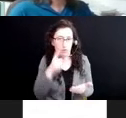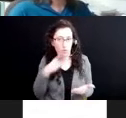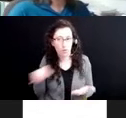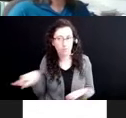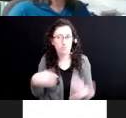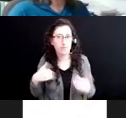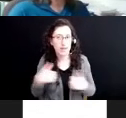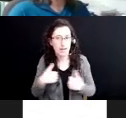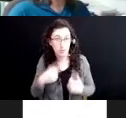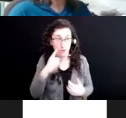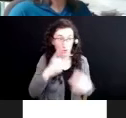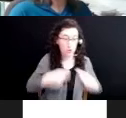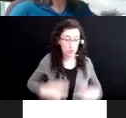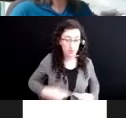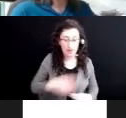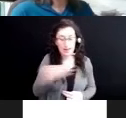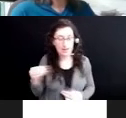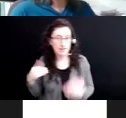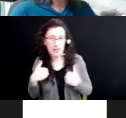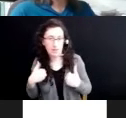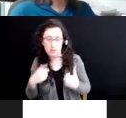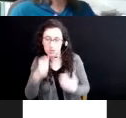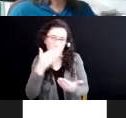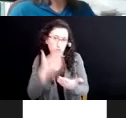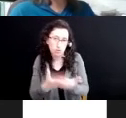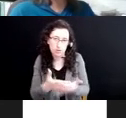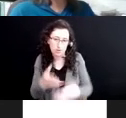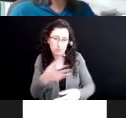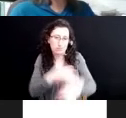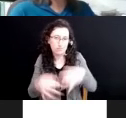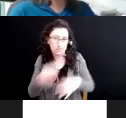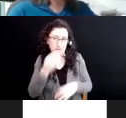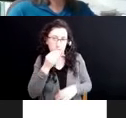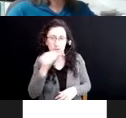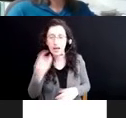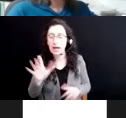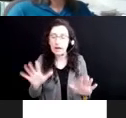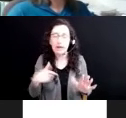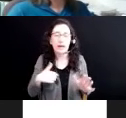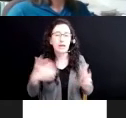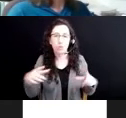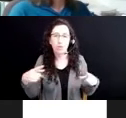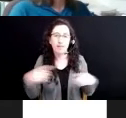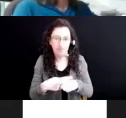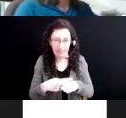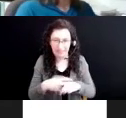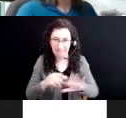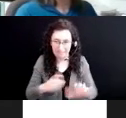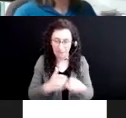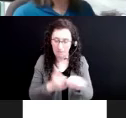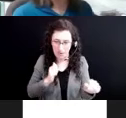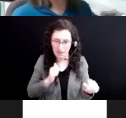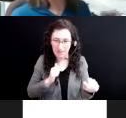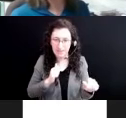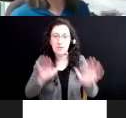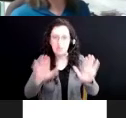for both the human and the wildlife. So I'm all about avoiding conflict. So enough about